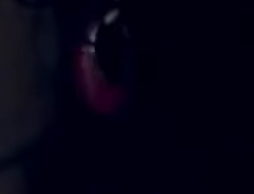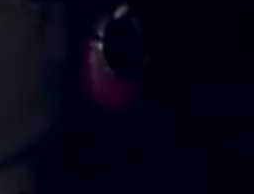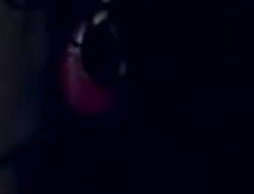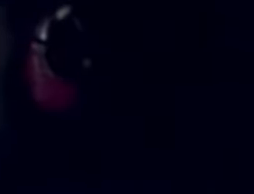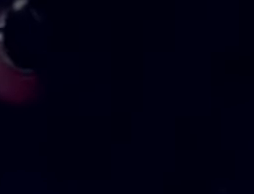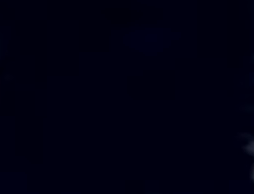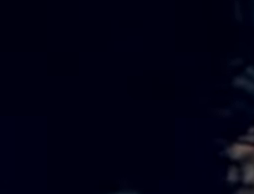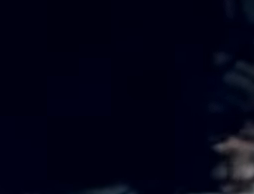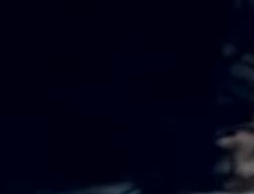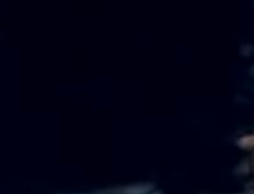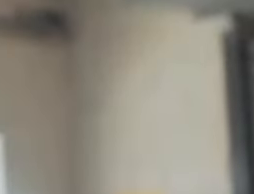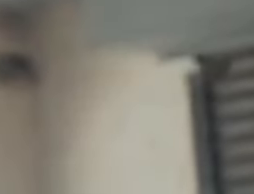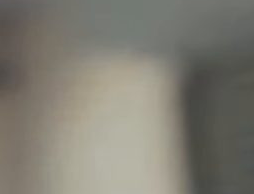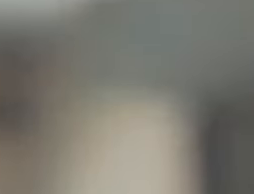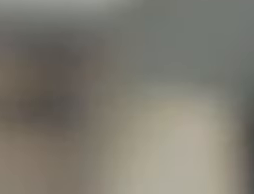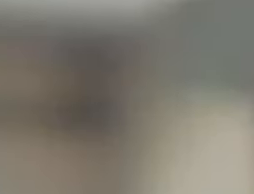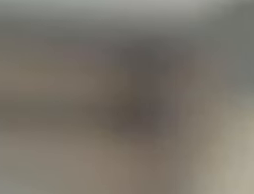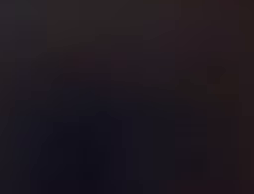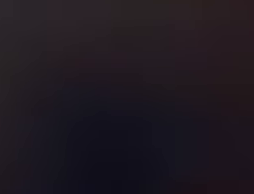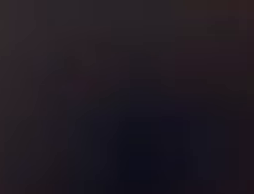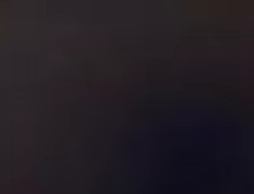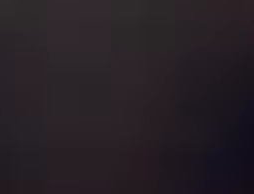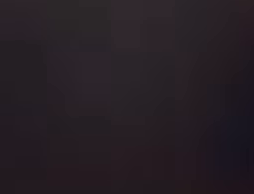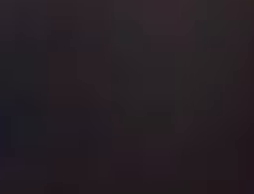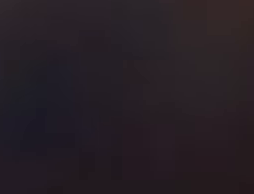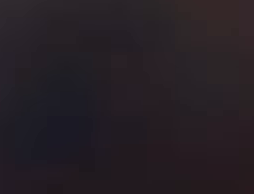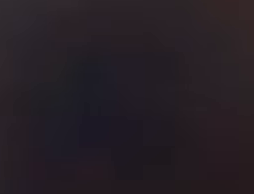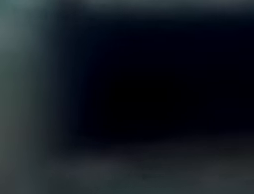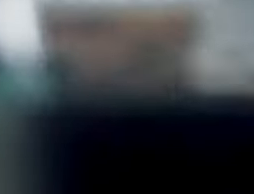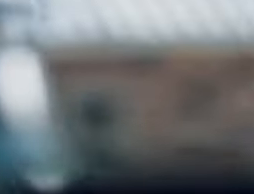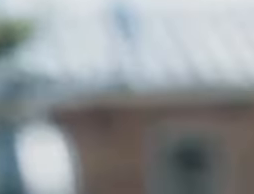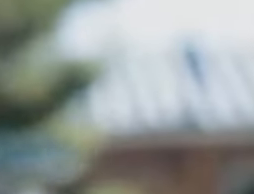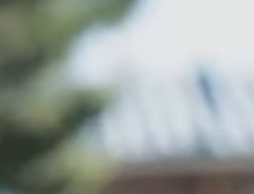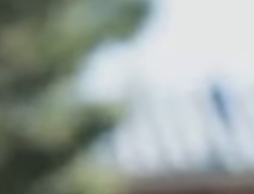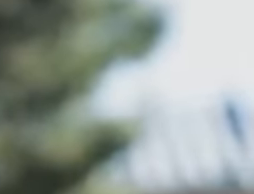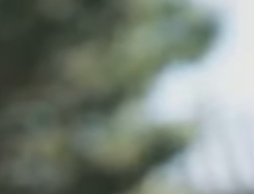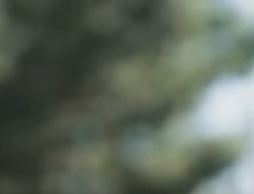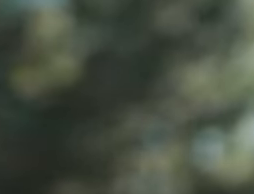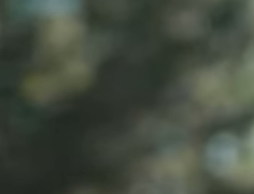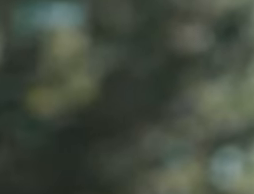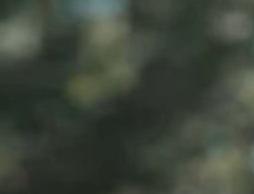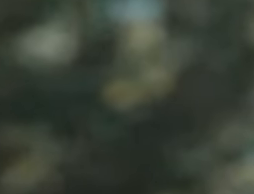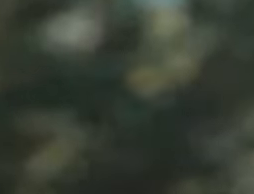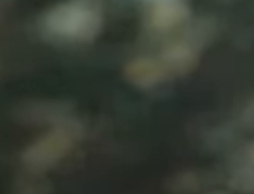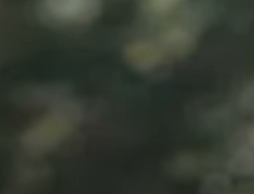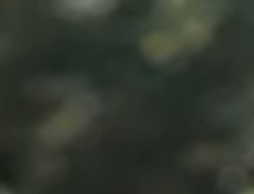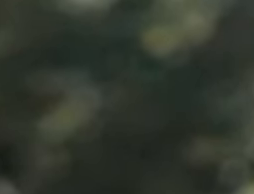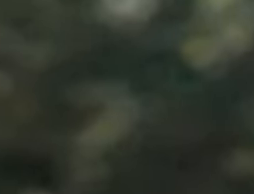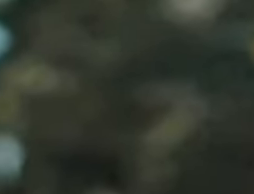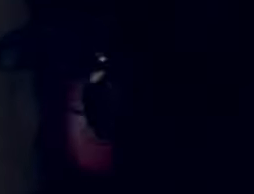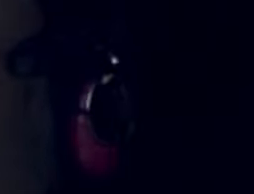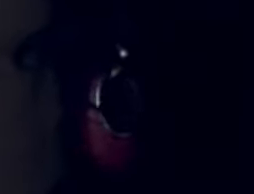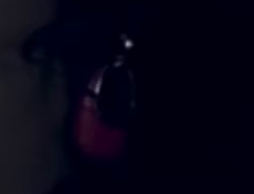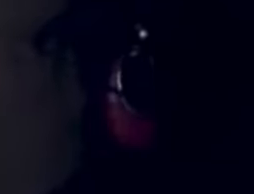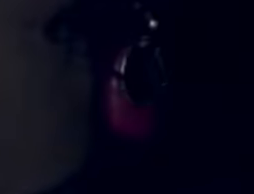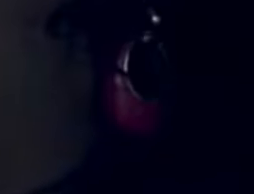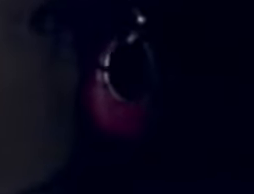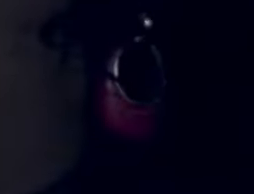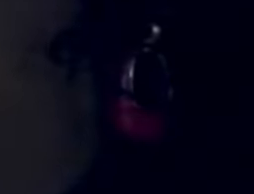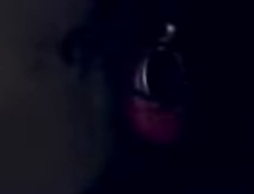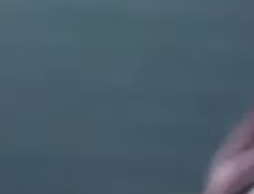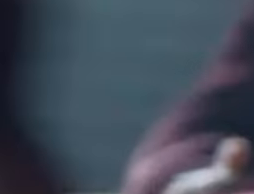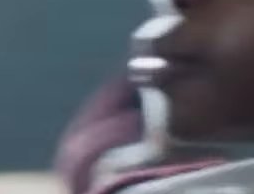this little boy, his hand didn't go up. And I said, well, why didn't you brush this morning? He said, my brother was using